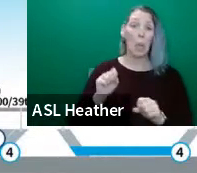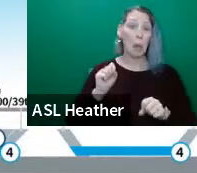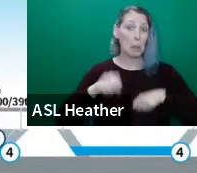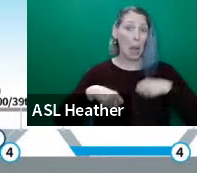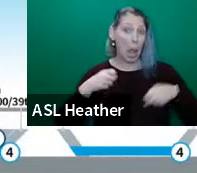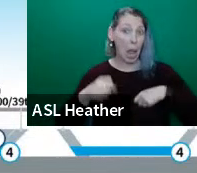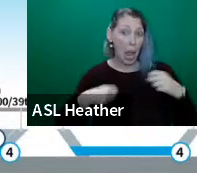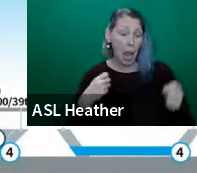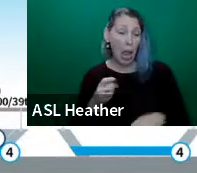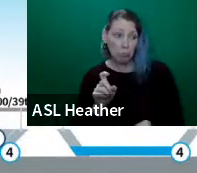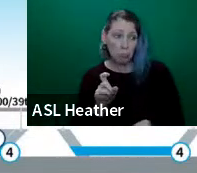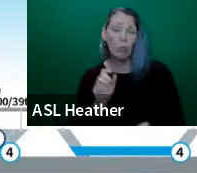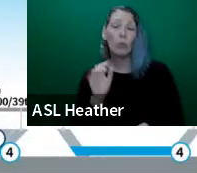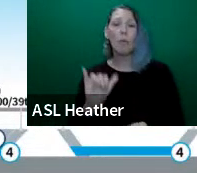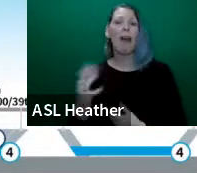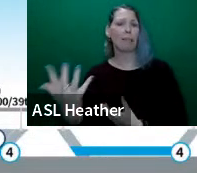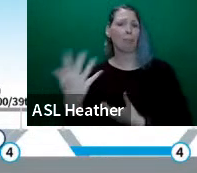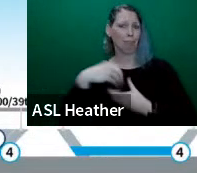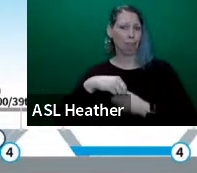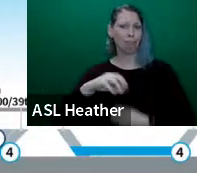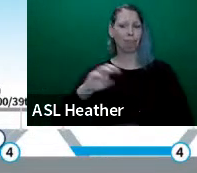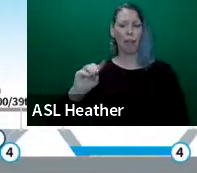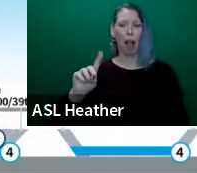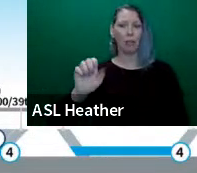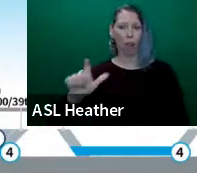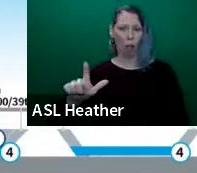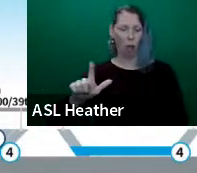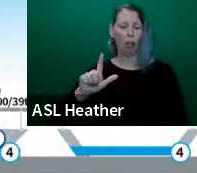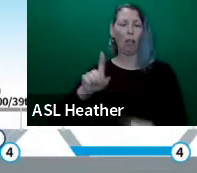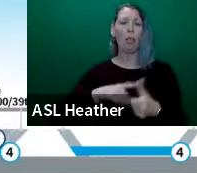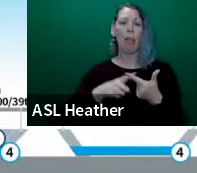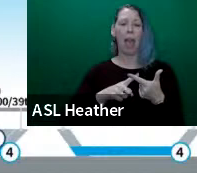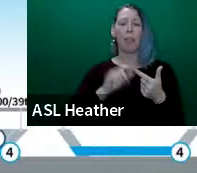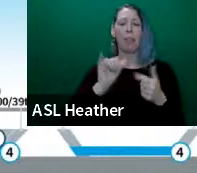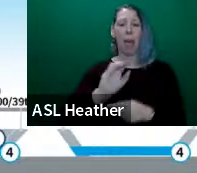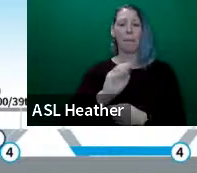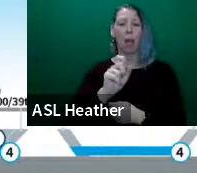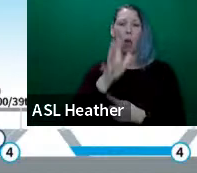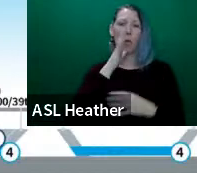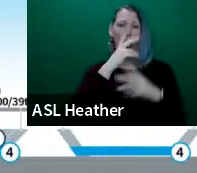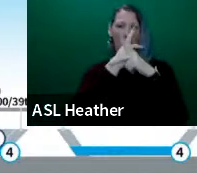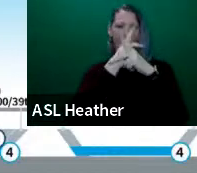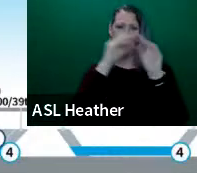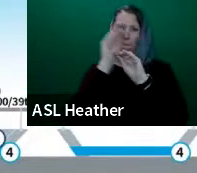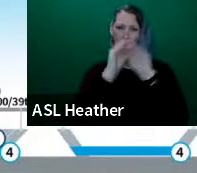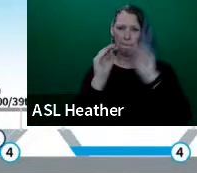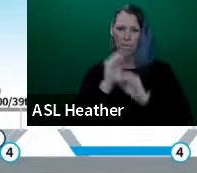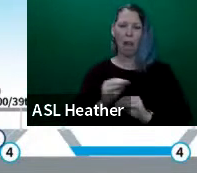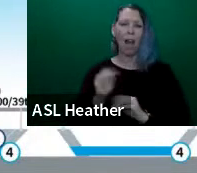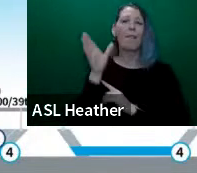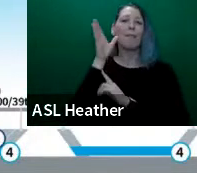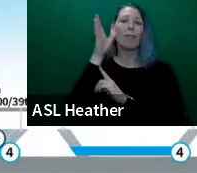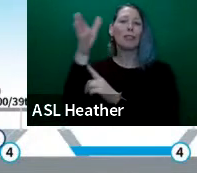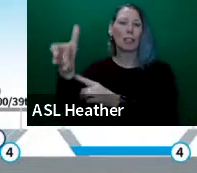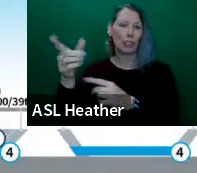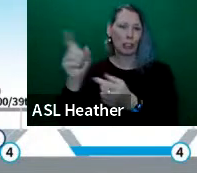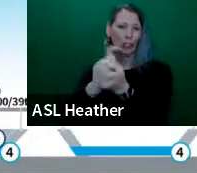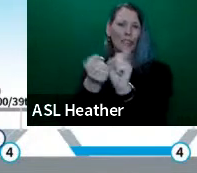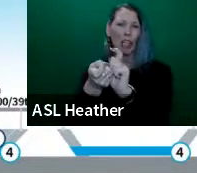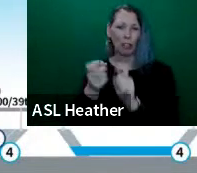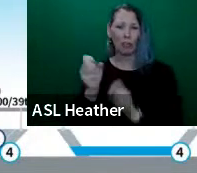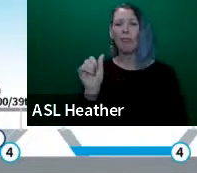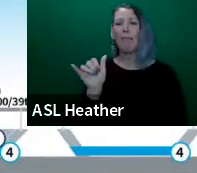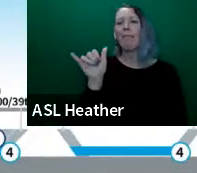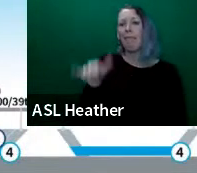information is fed into the model, and the model is calibrated, and then they kind of predict future kind of changes like you're getting at. So those